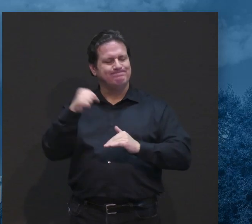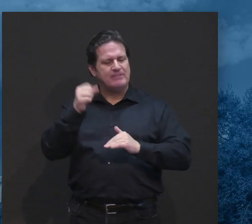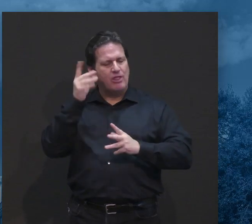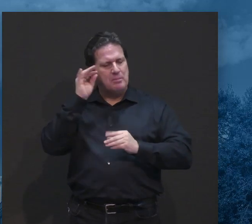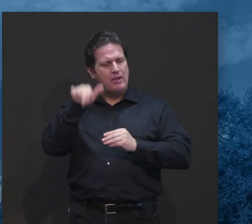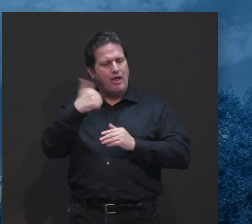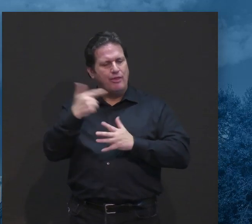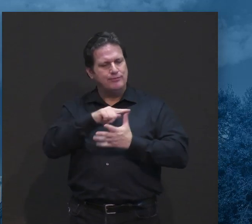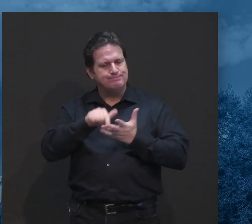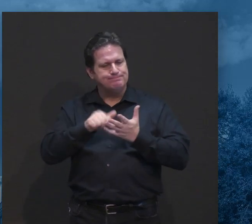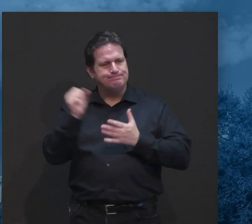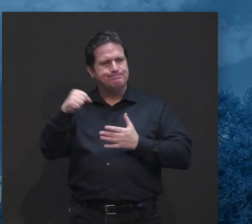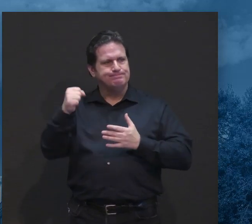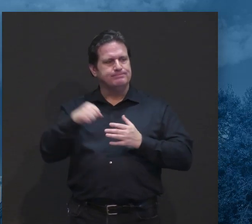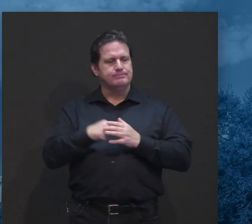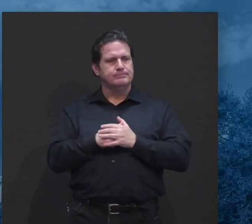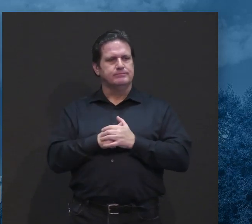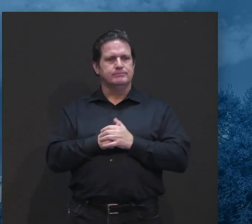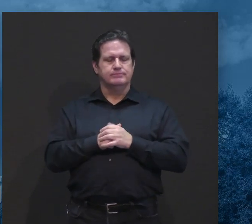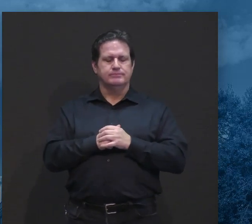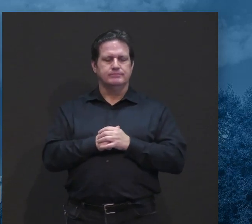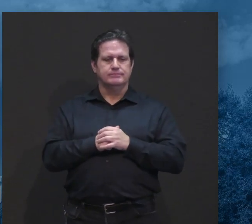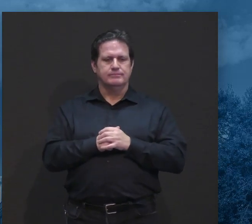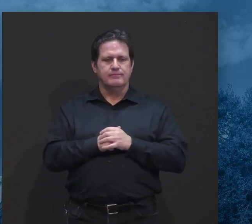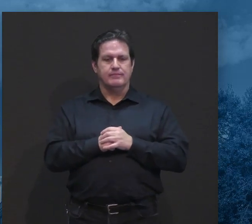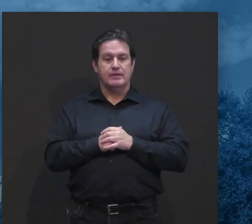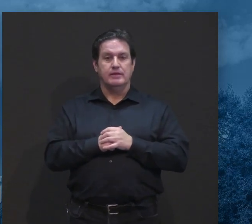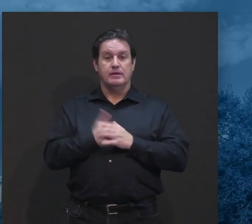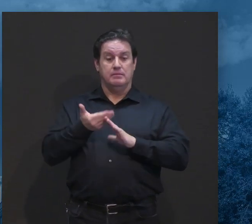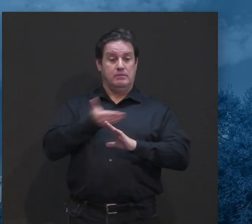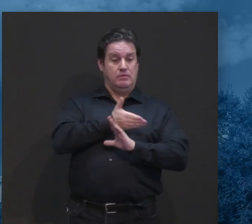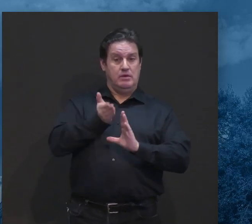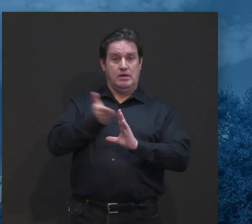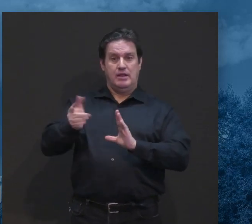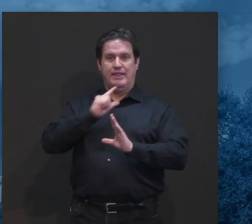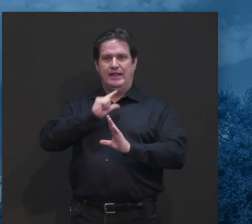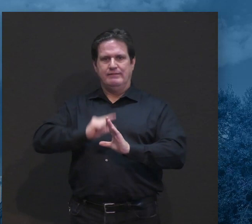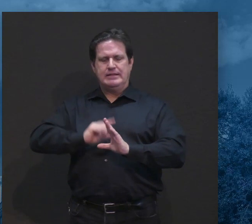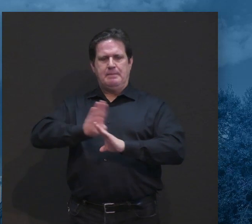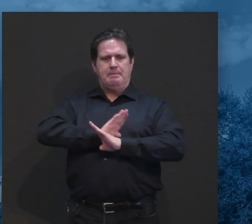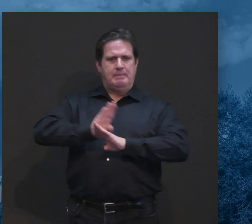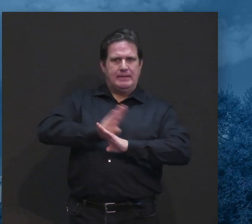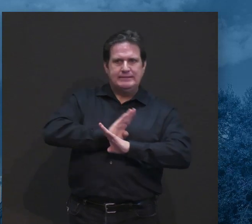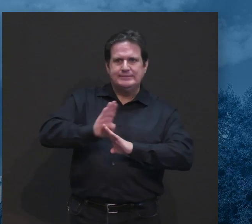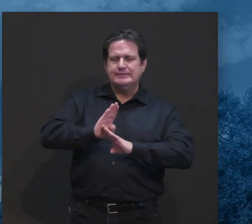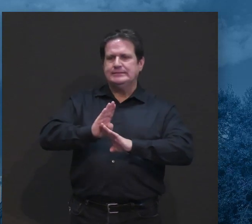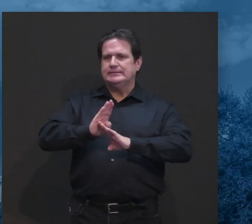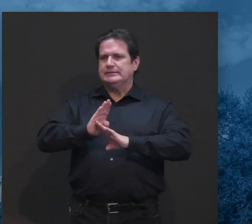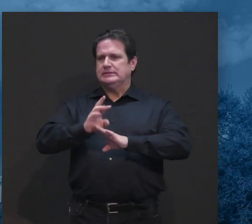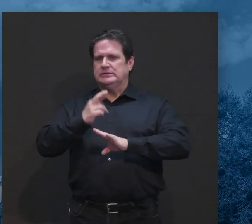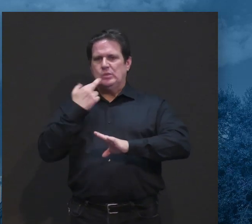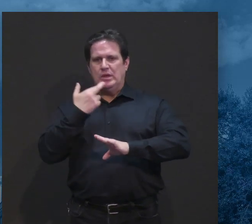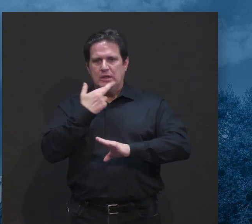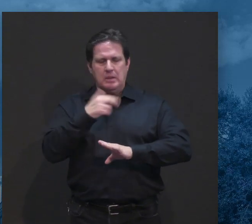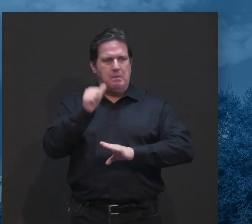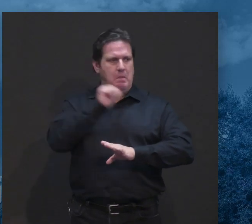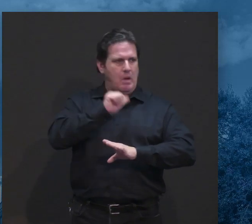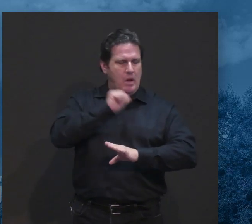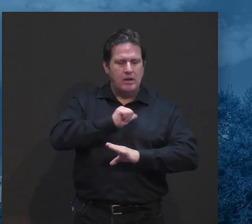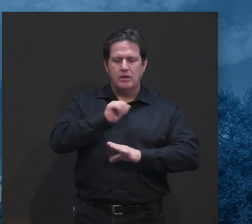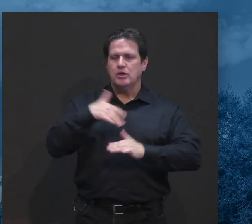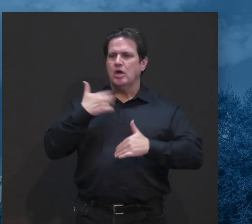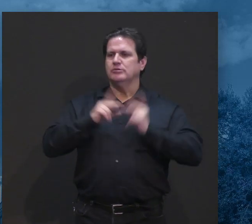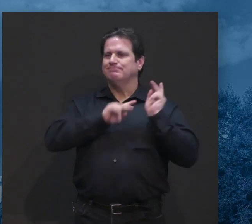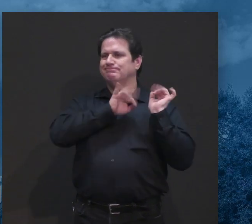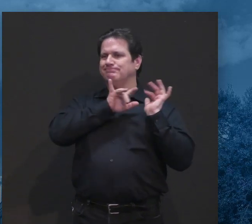that the days before and after Thanksgiving are among the busiest, particularly at bars for the young